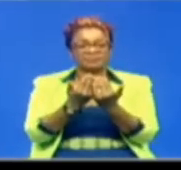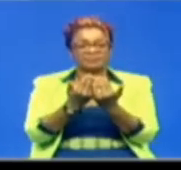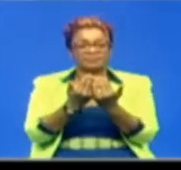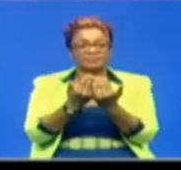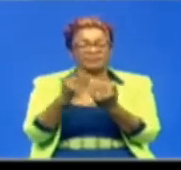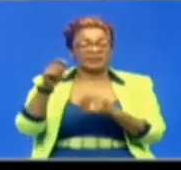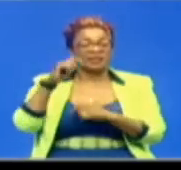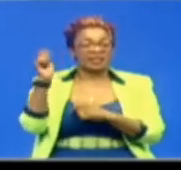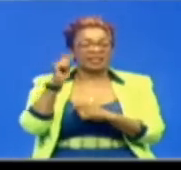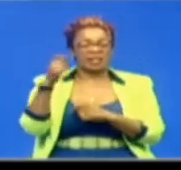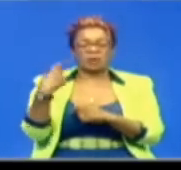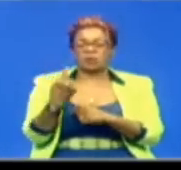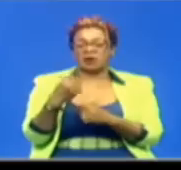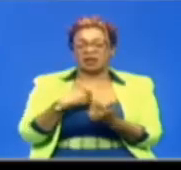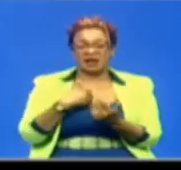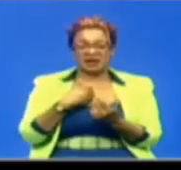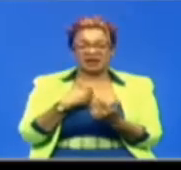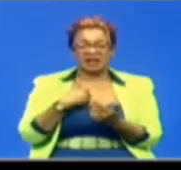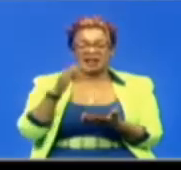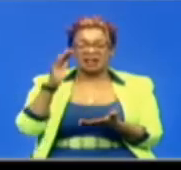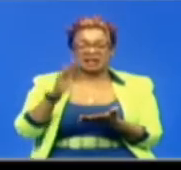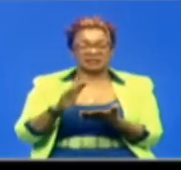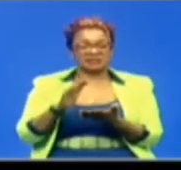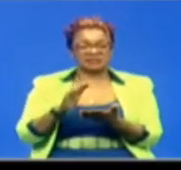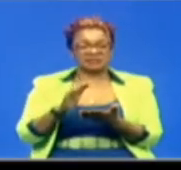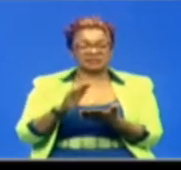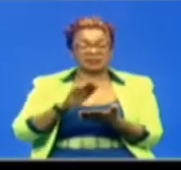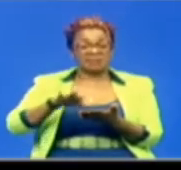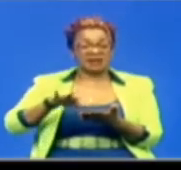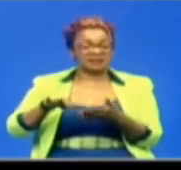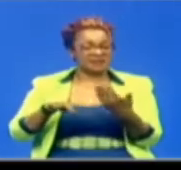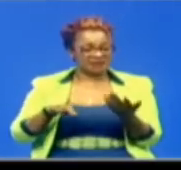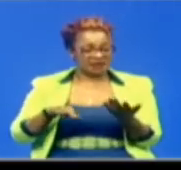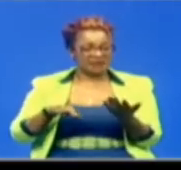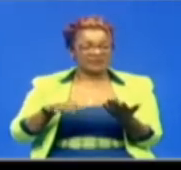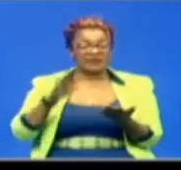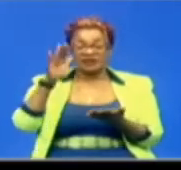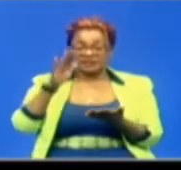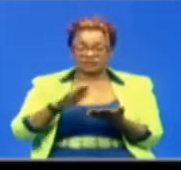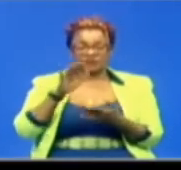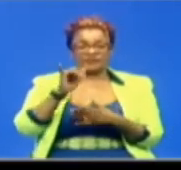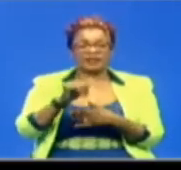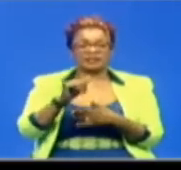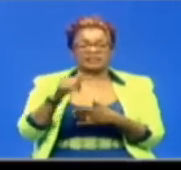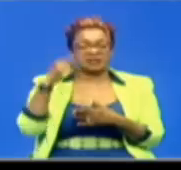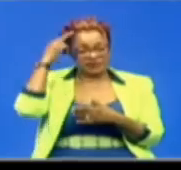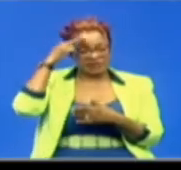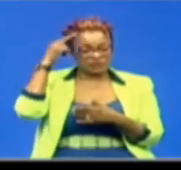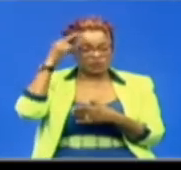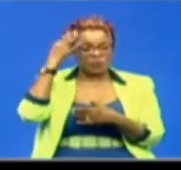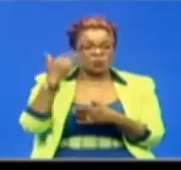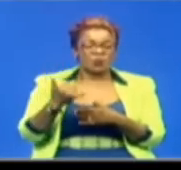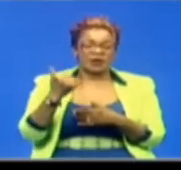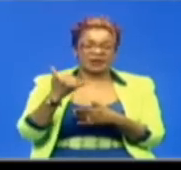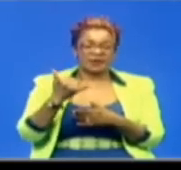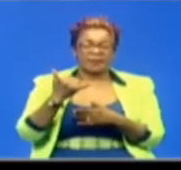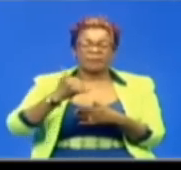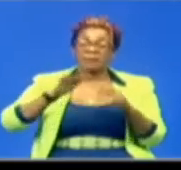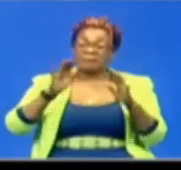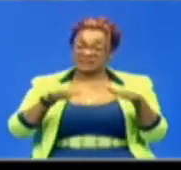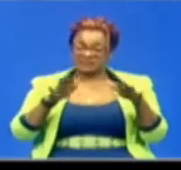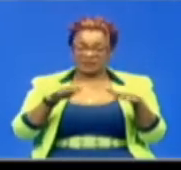Kenya only has less remaining. The reduction of green spaces is one of the reasons why the butterfly population